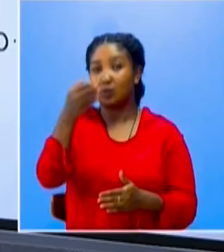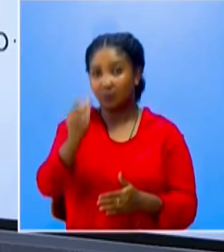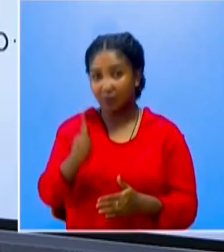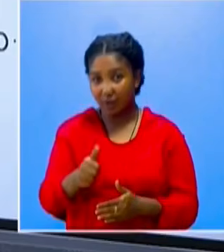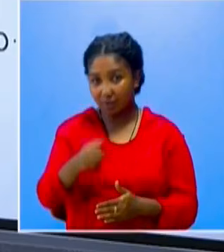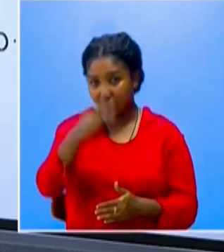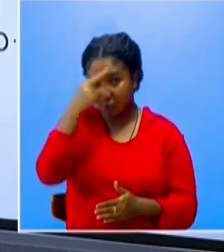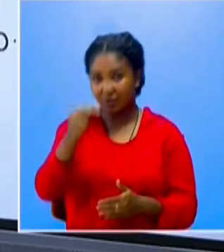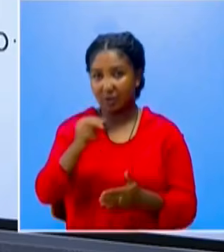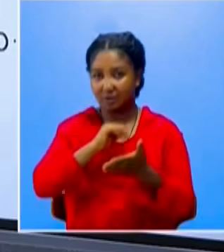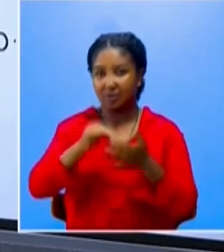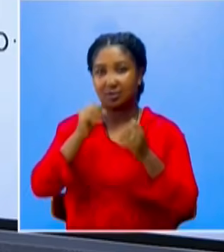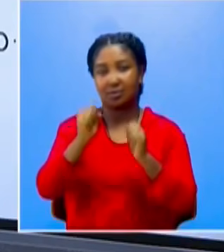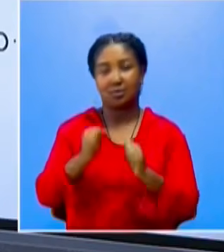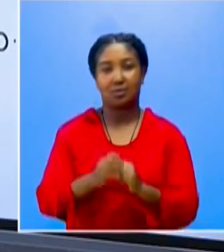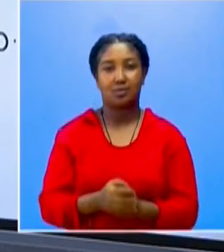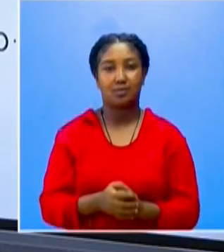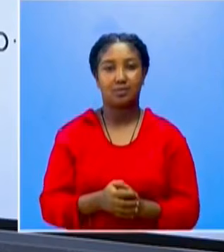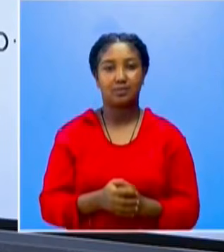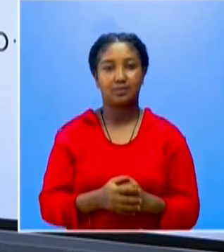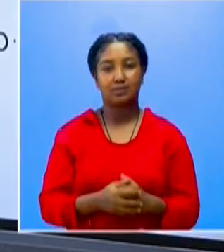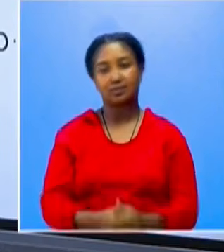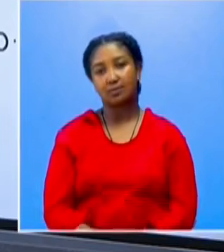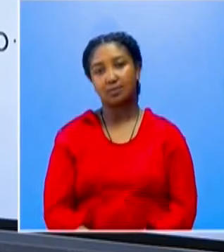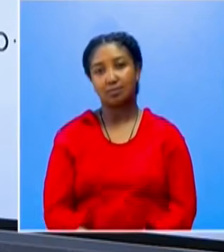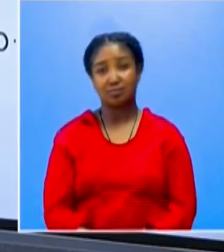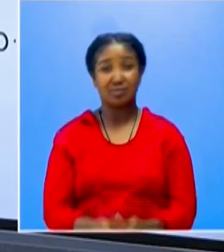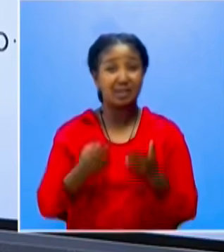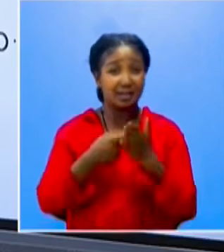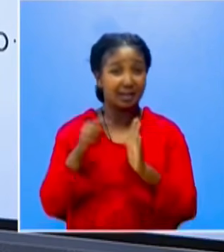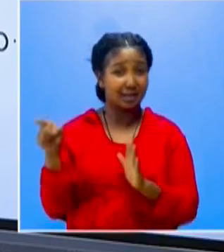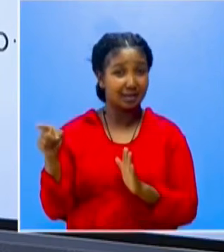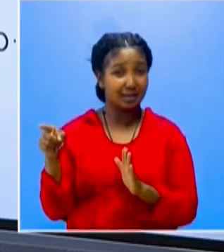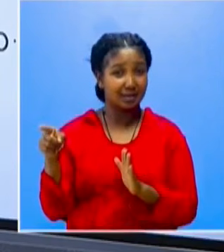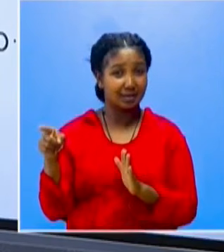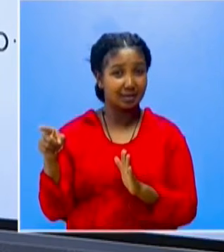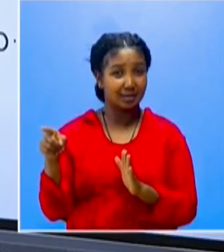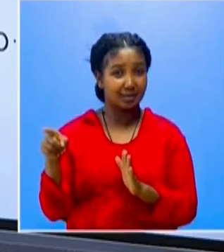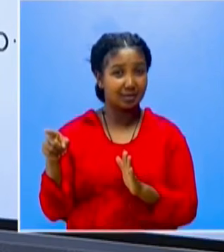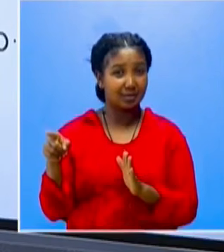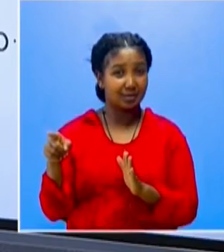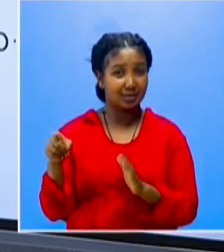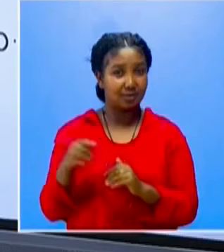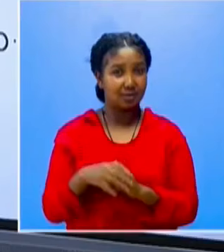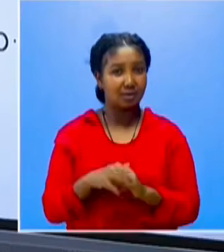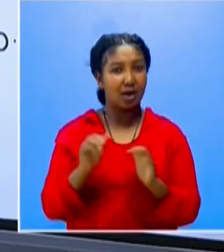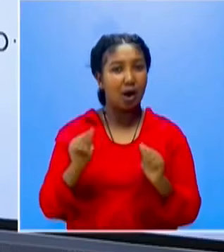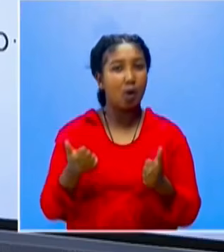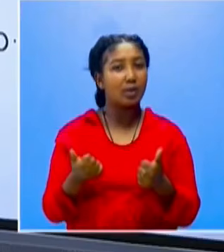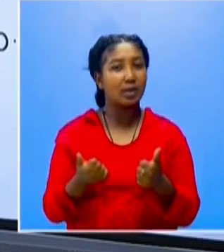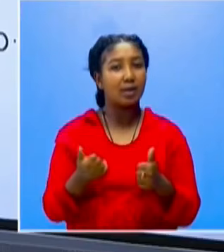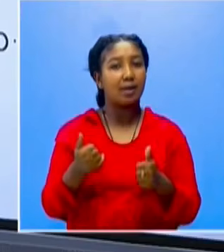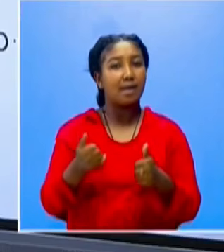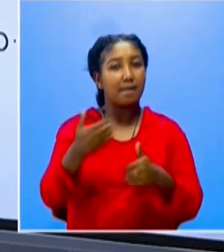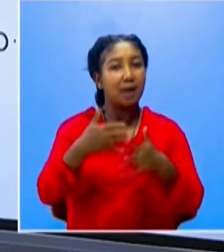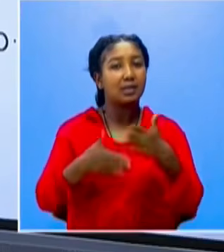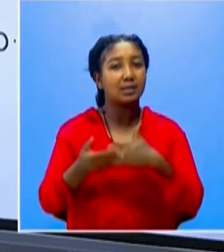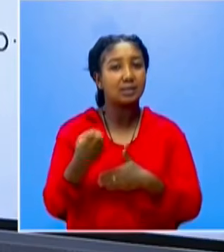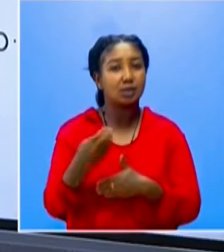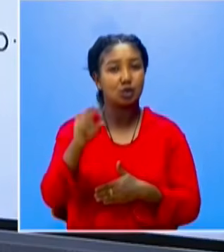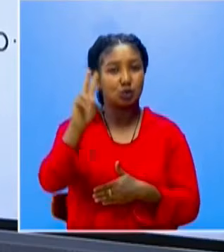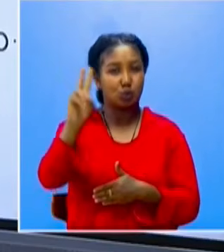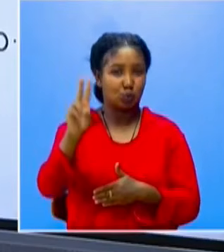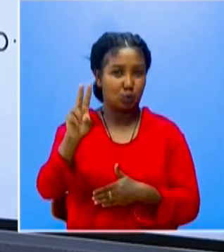I studied hard. Am I clear? So far we have seen how many patterns?